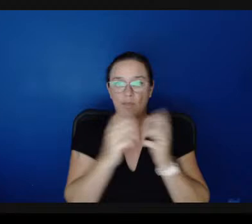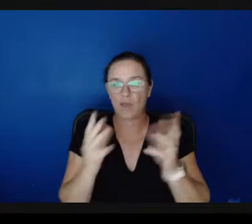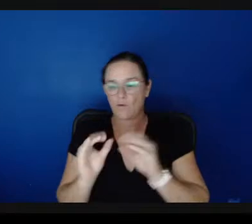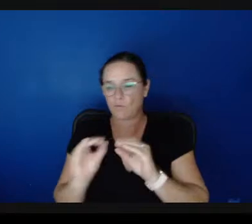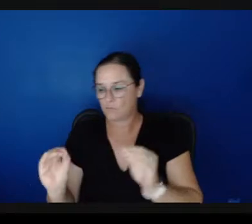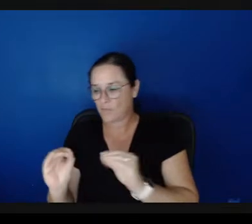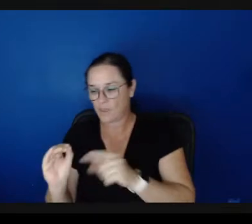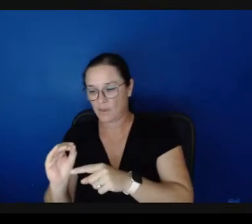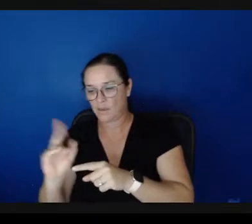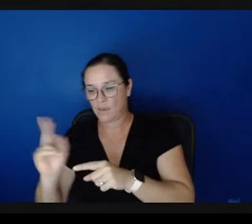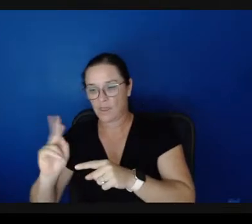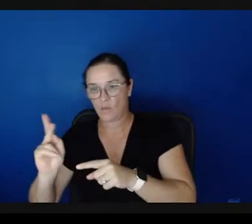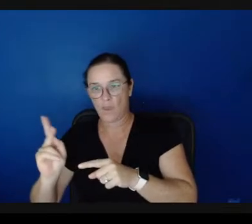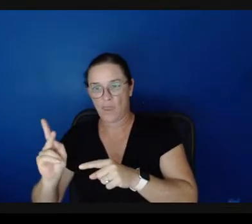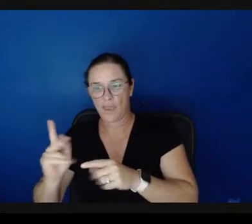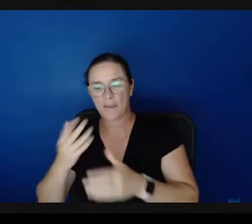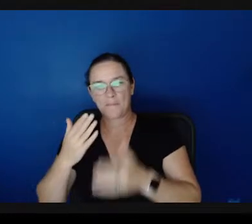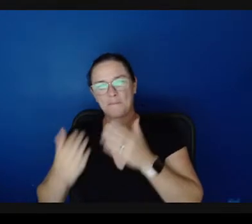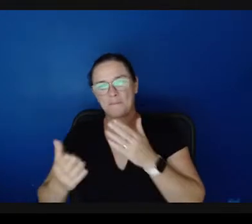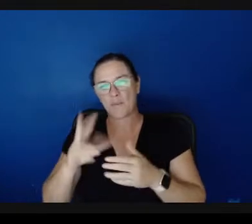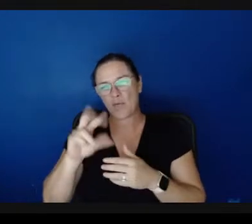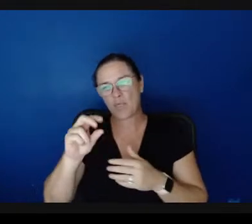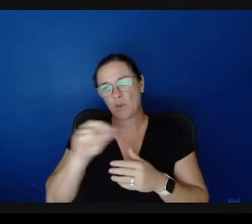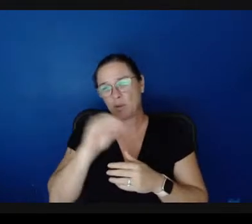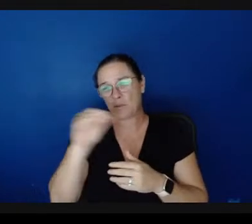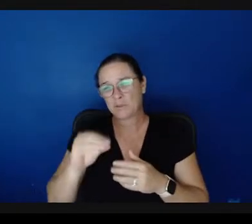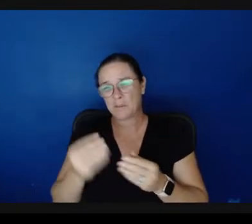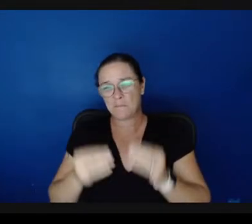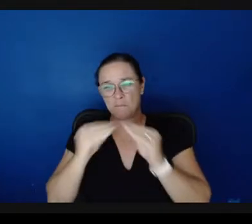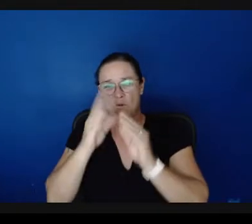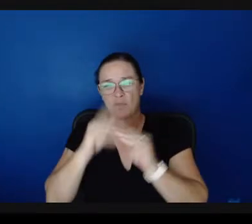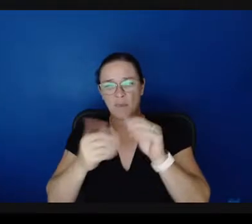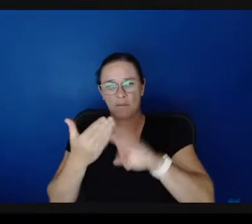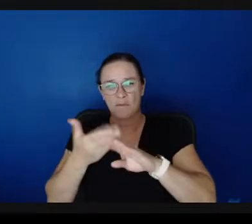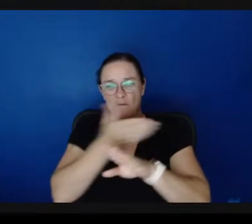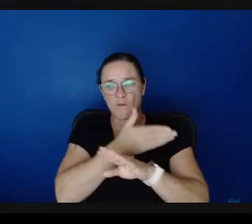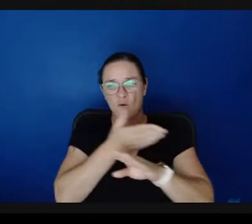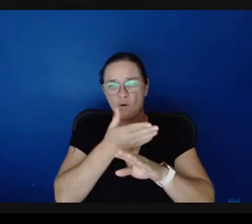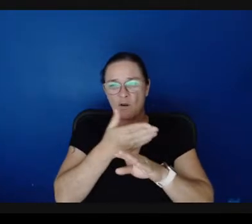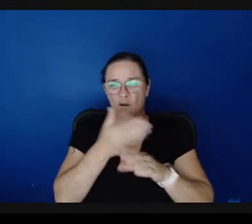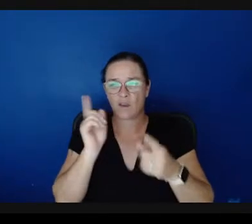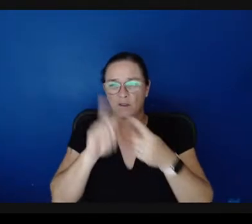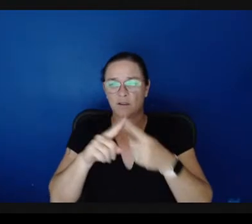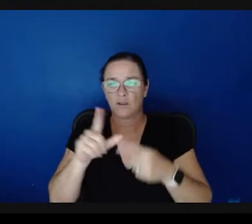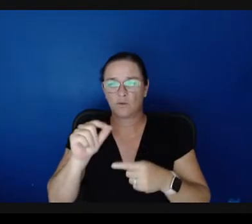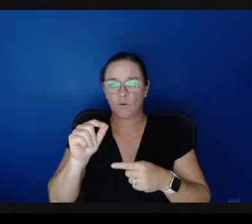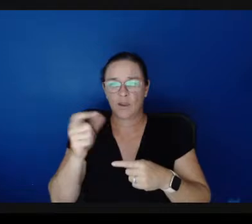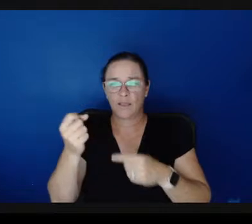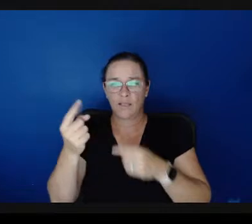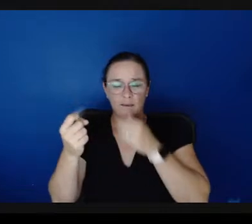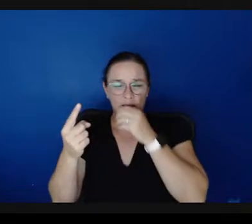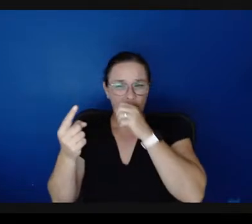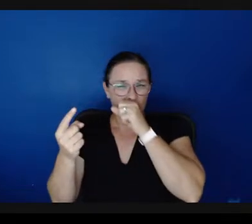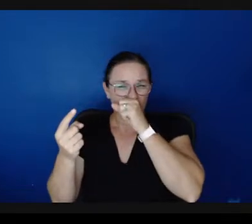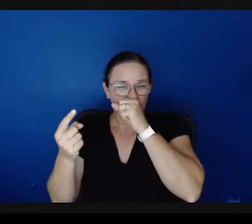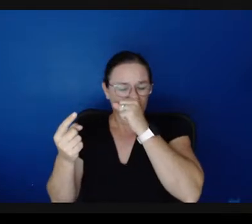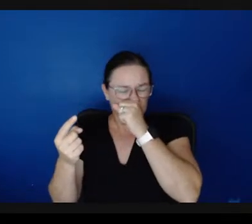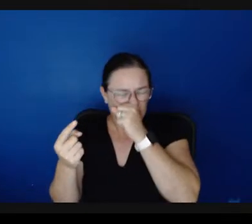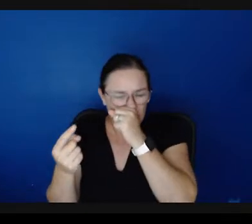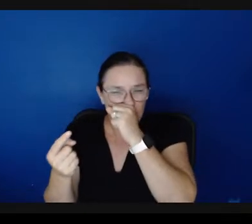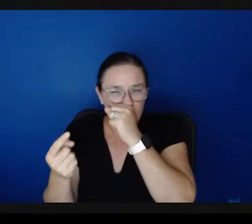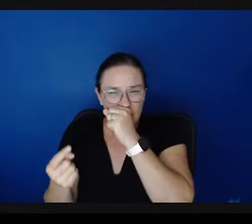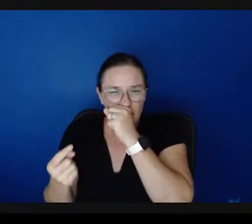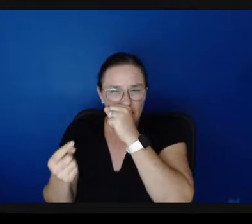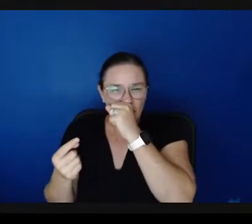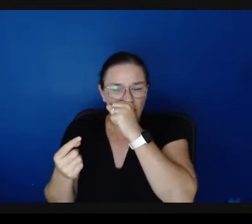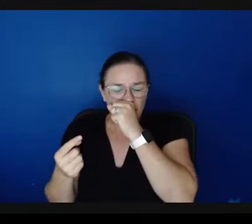what's that? Maybe 30% higher than it was up through 2011. And the reason it didn't is because you're